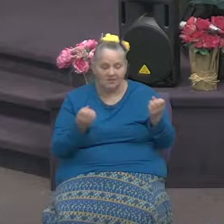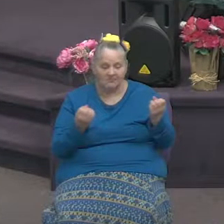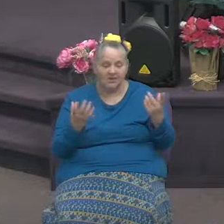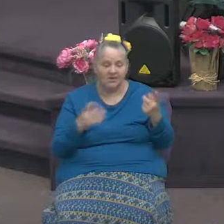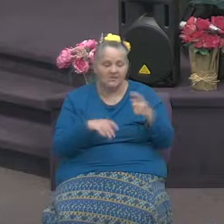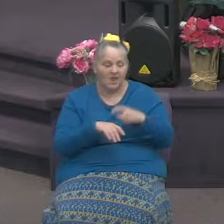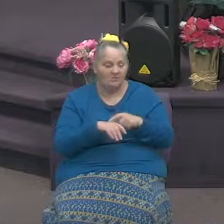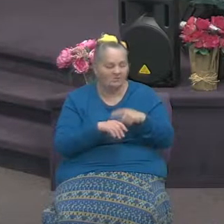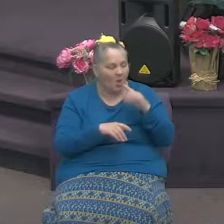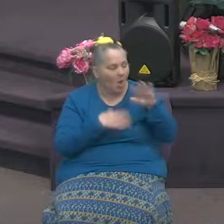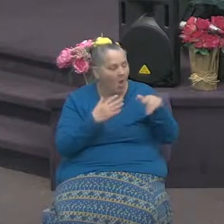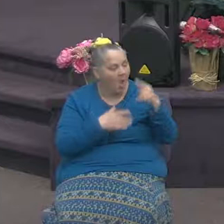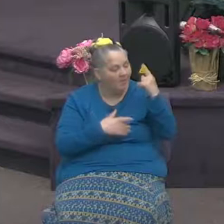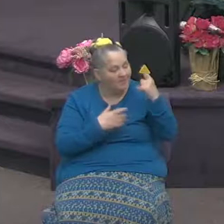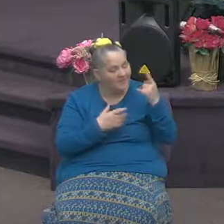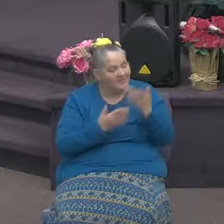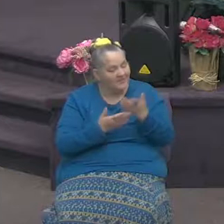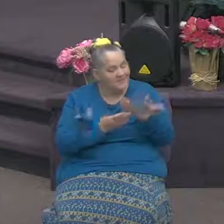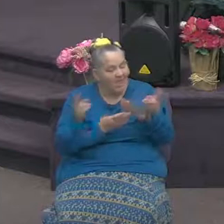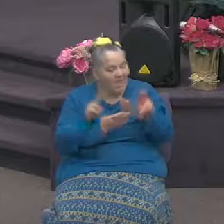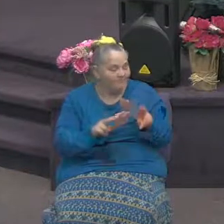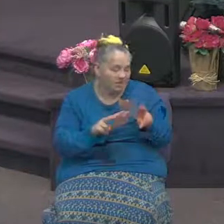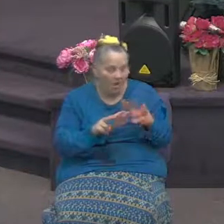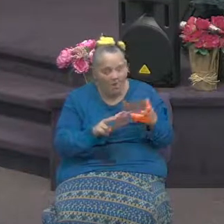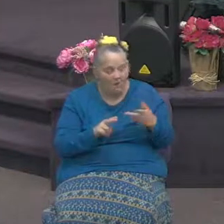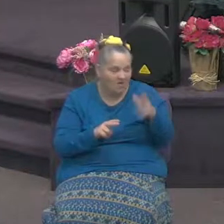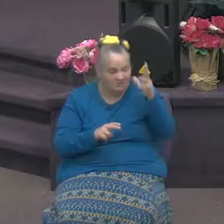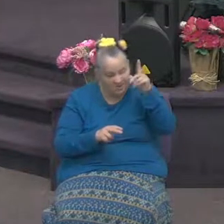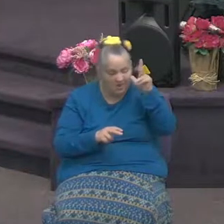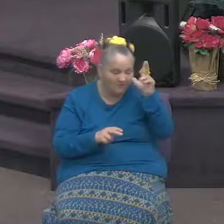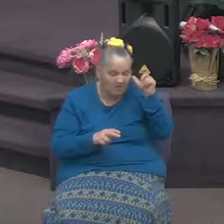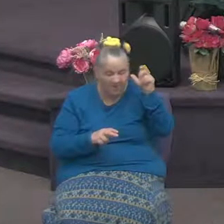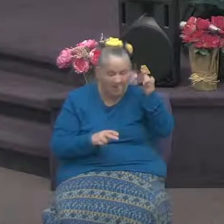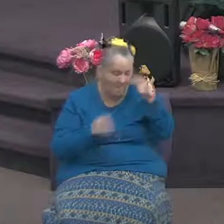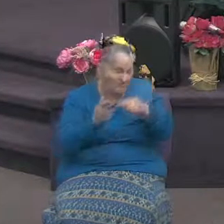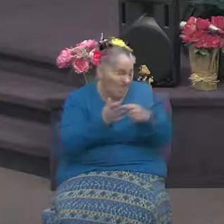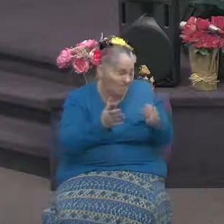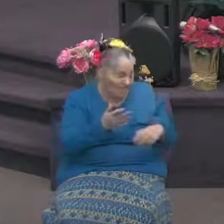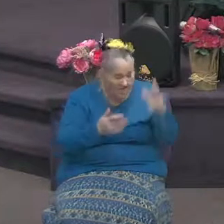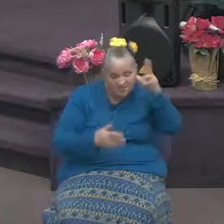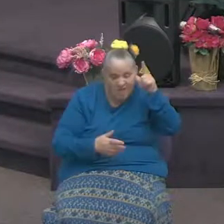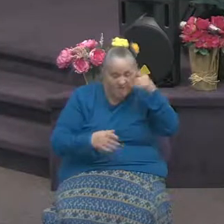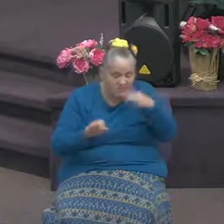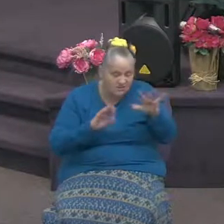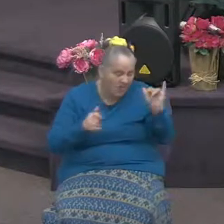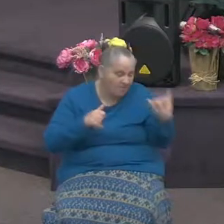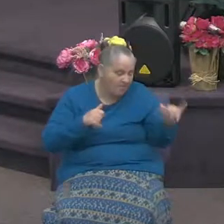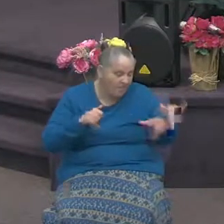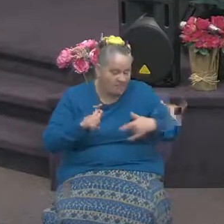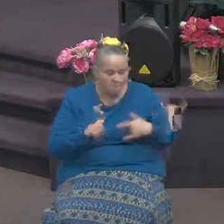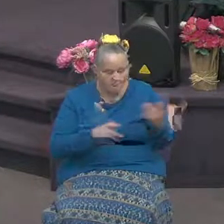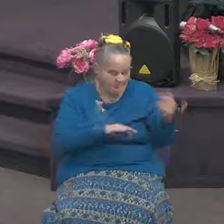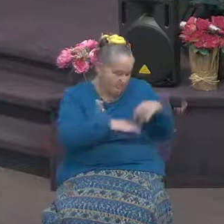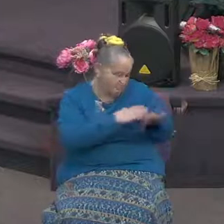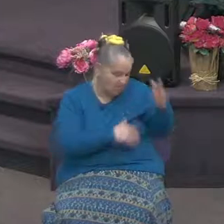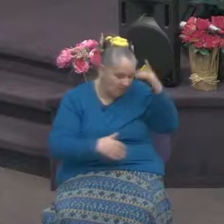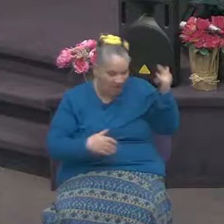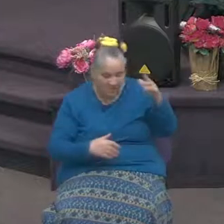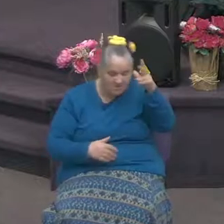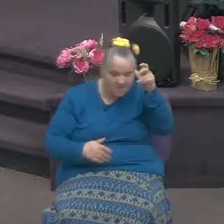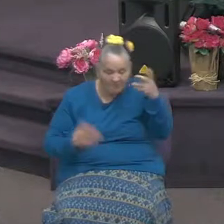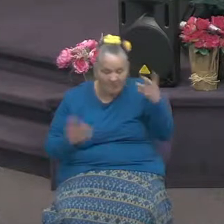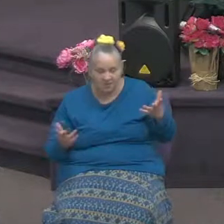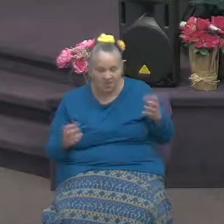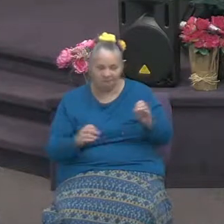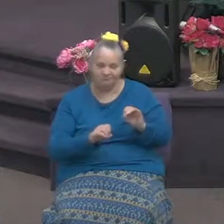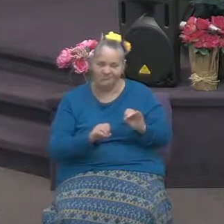times, all of us, we think things happen, and we think, oh, it's the devil. The devil did this. The devil did that. We're in this reason because of this and that.